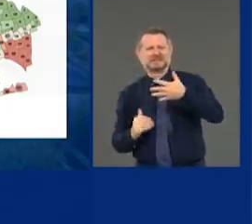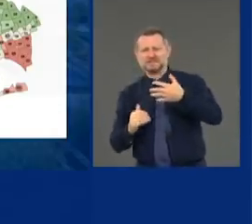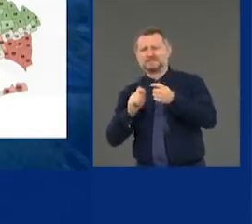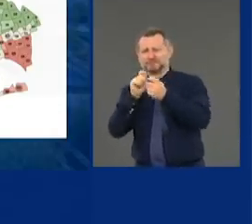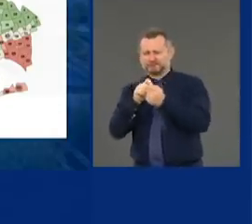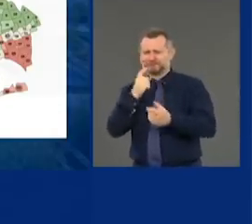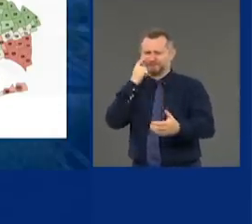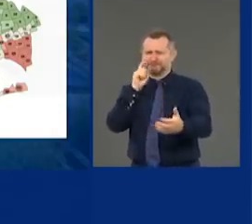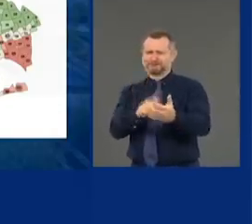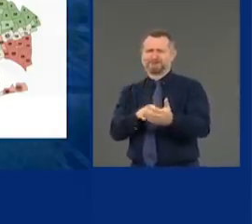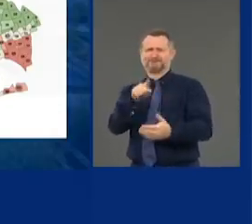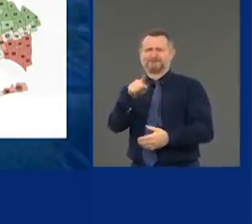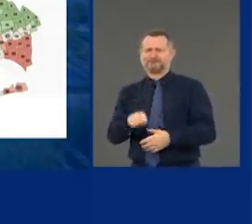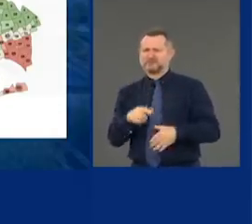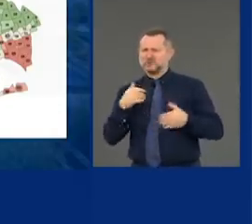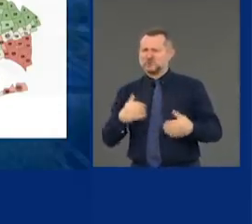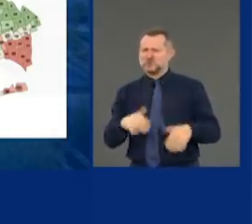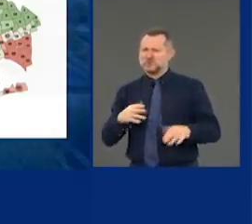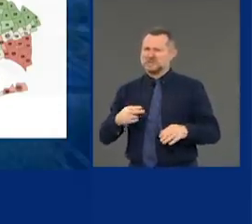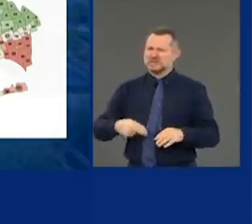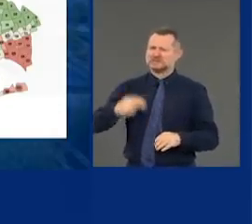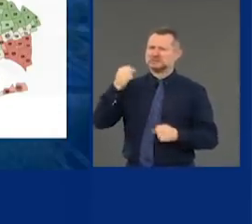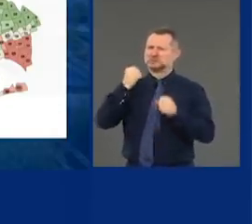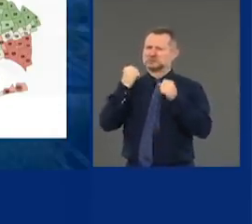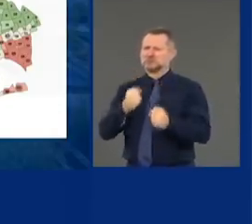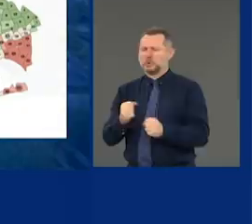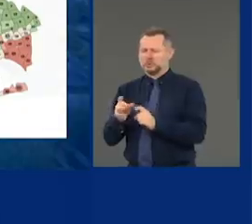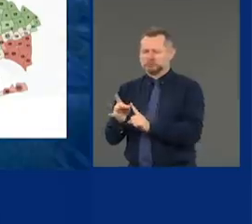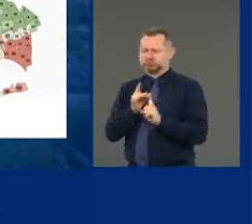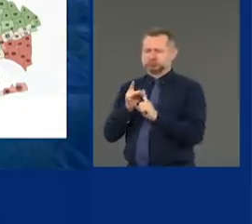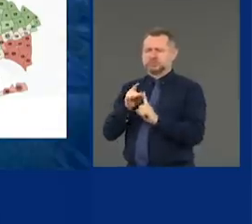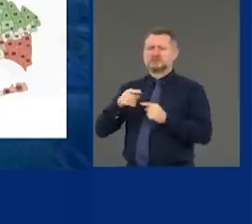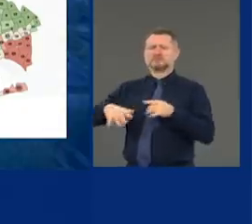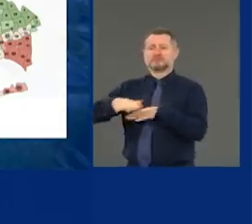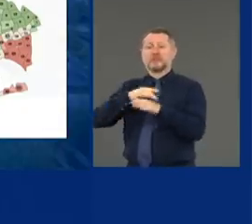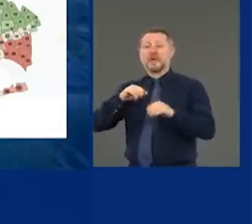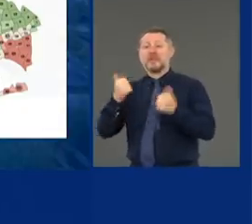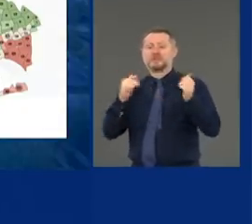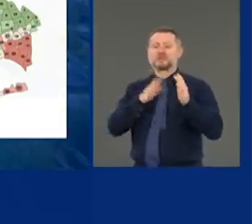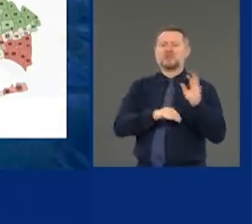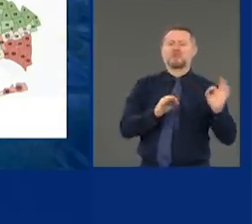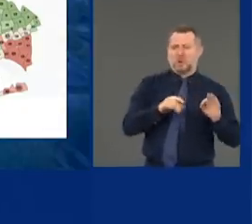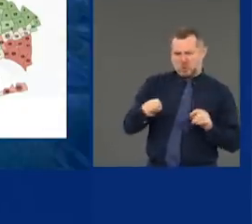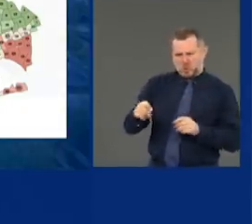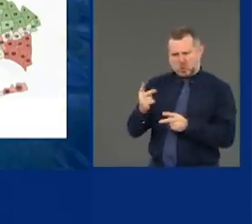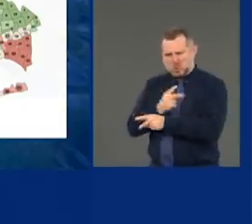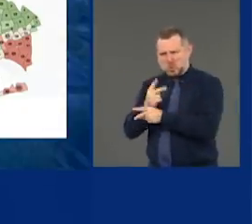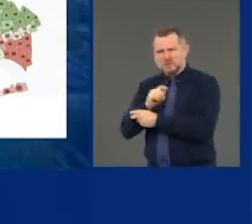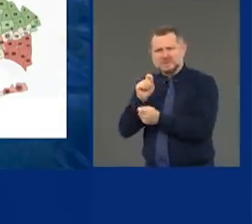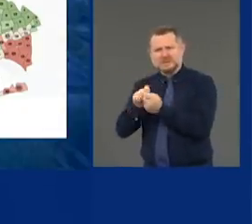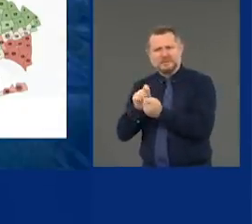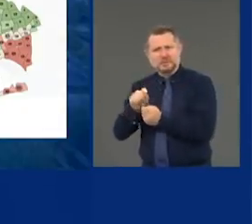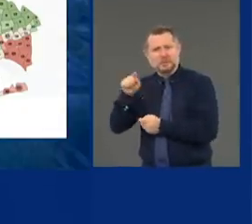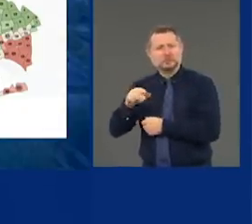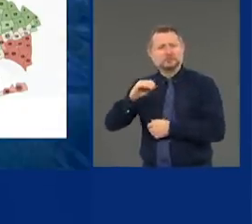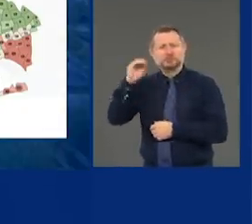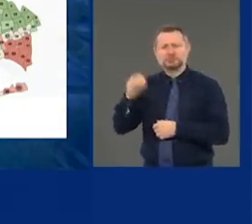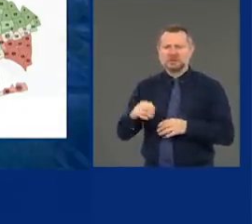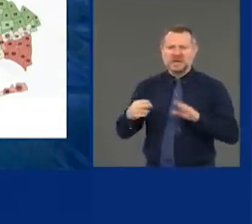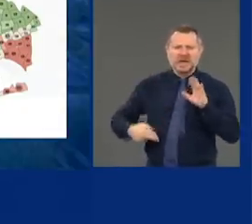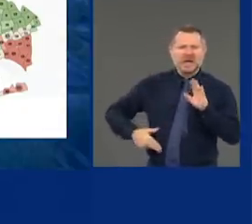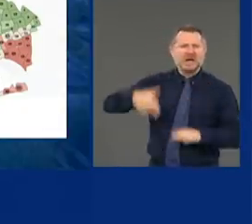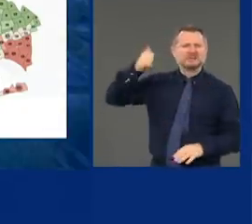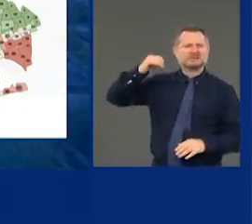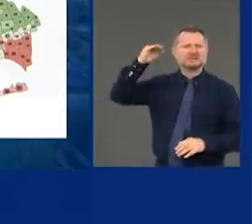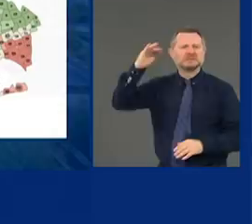know there's a much higher infection rate than other parts of the city, and it's dramatically high. Overall, the infection rate in